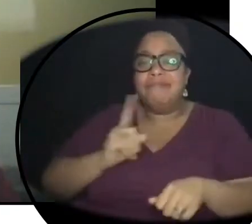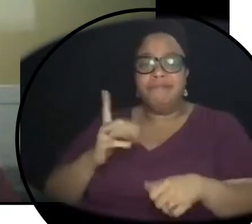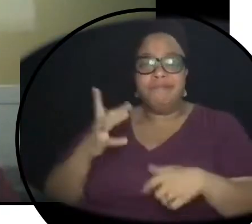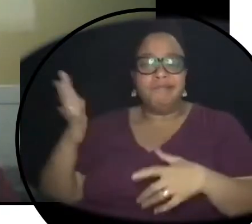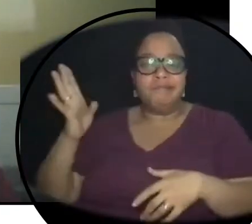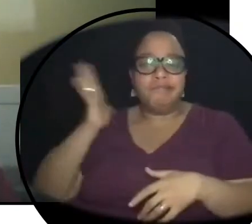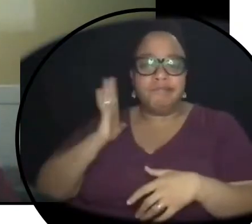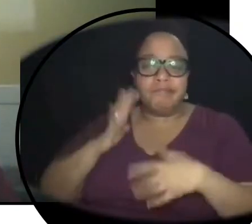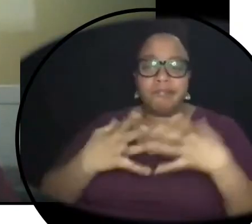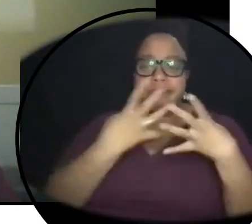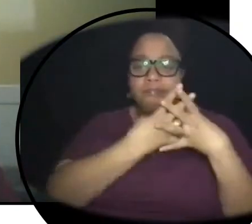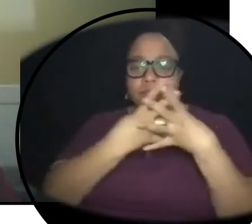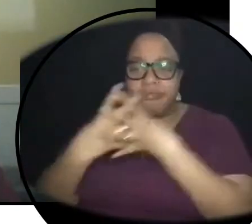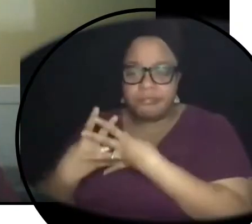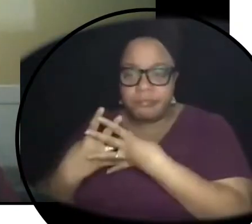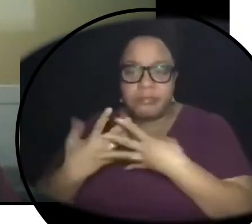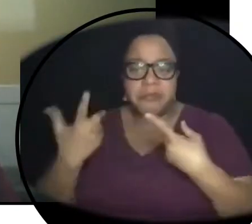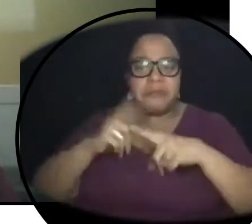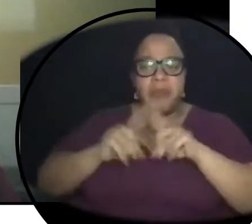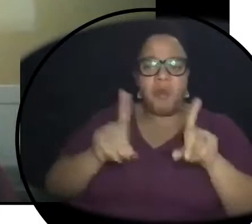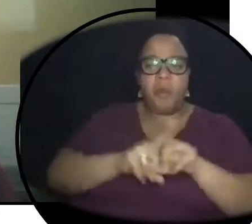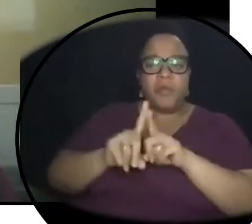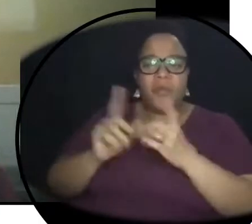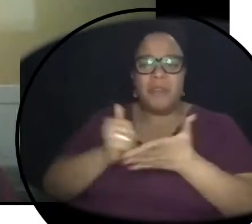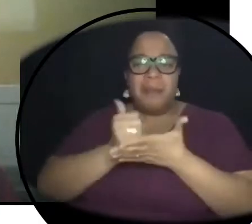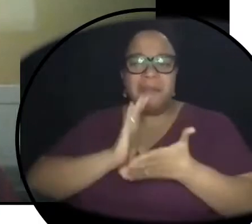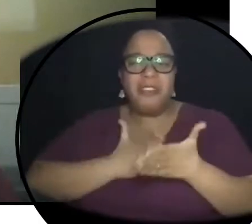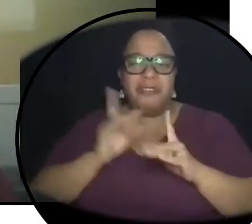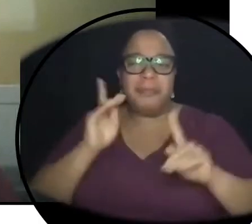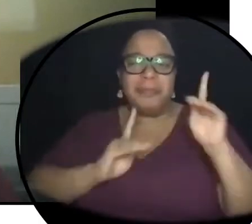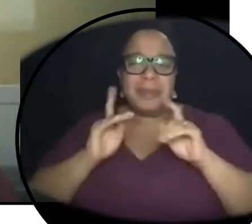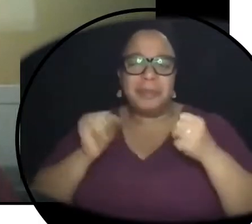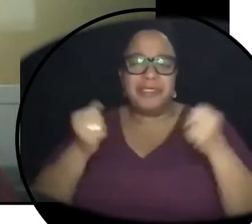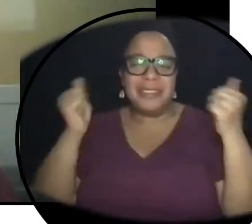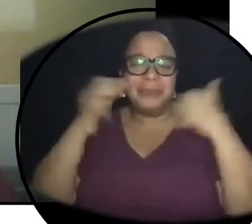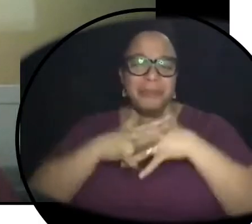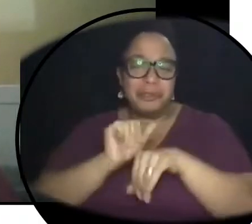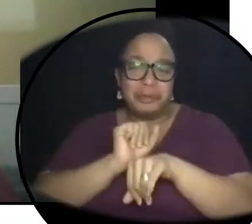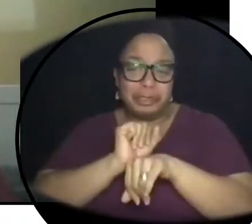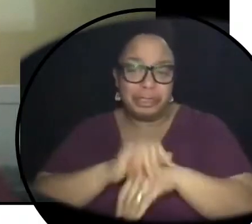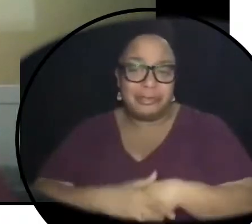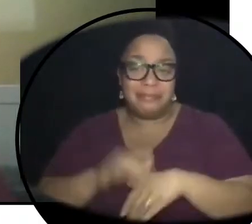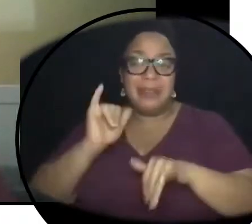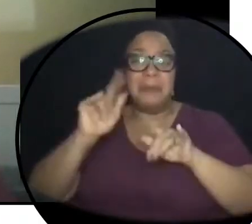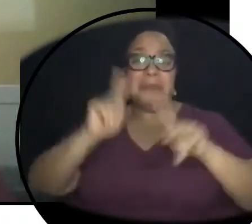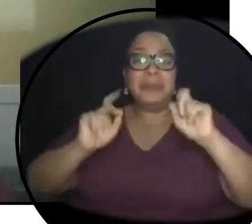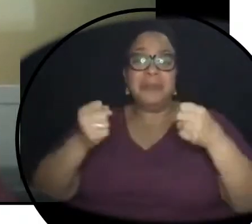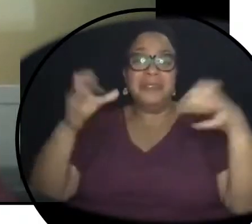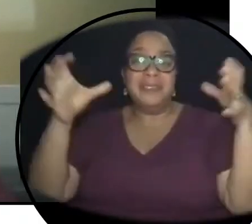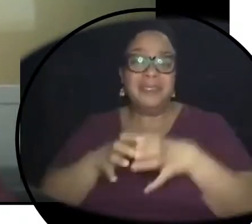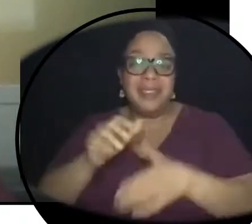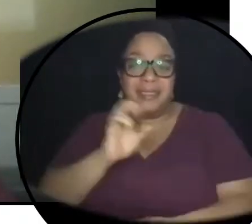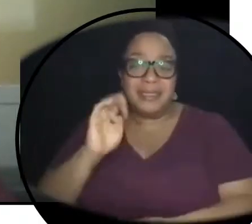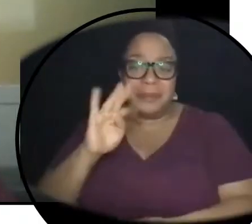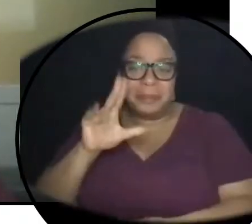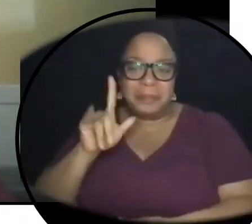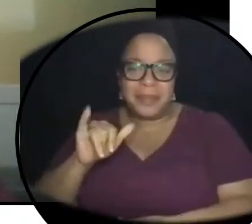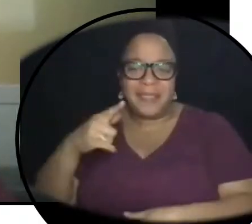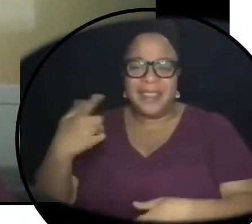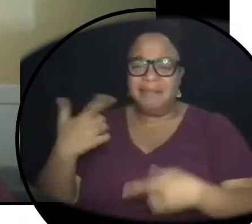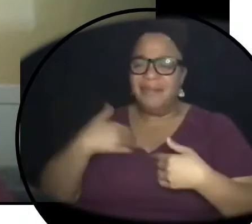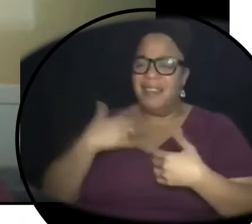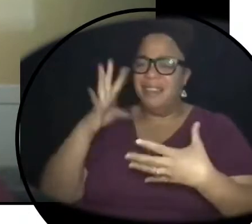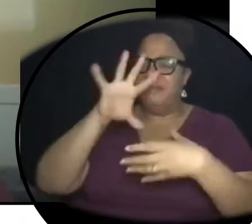about People's Assemblies, you may not have heard of People's Advocacy Institute, but understand that they are the ones who hold that work